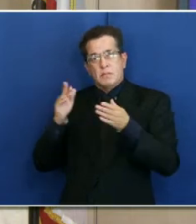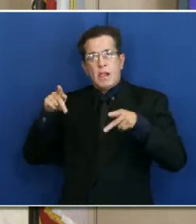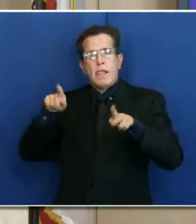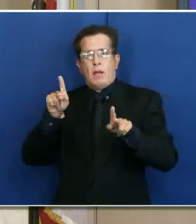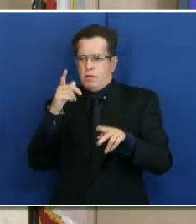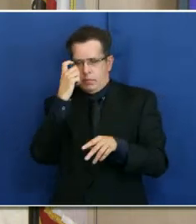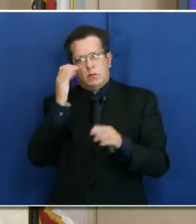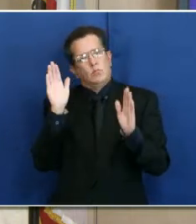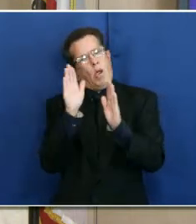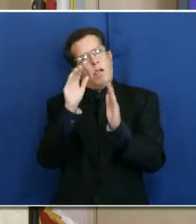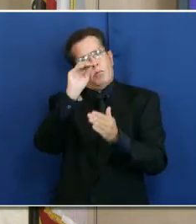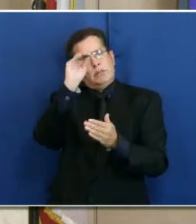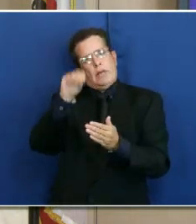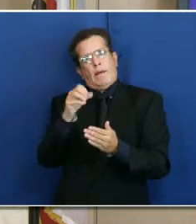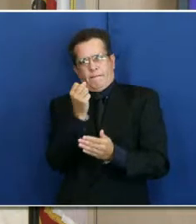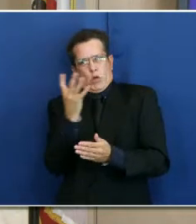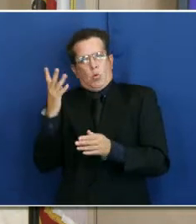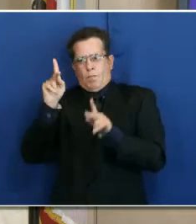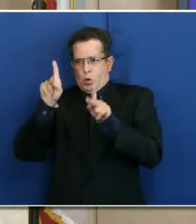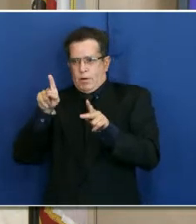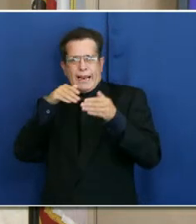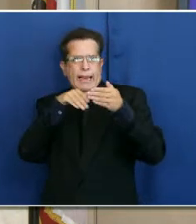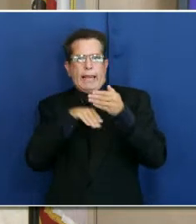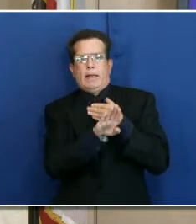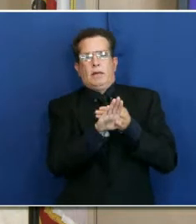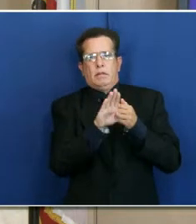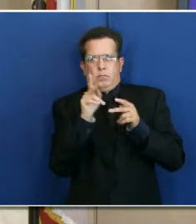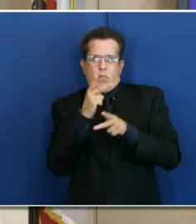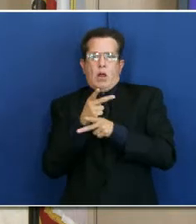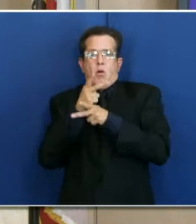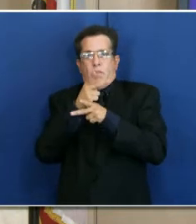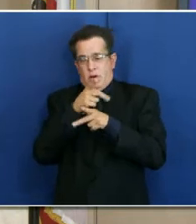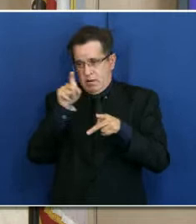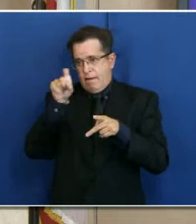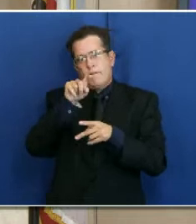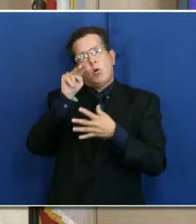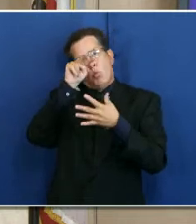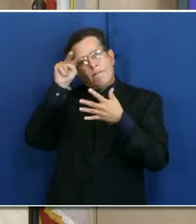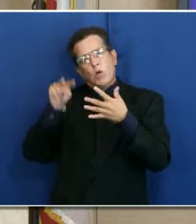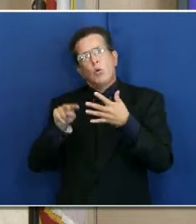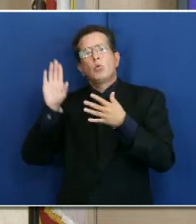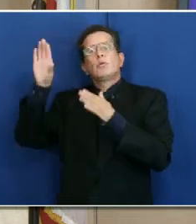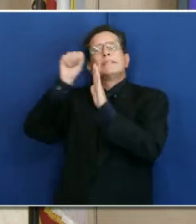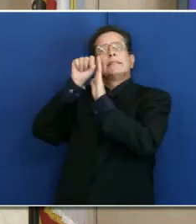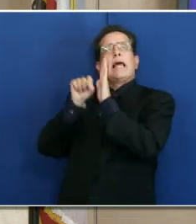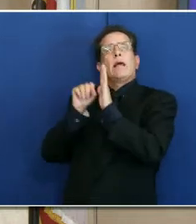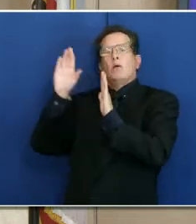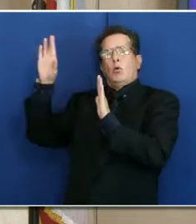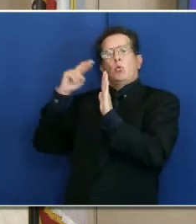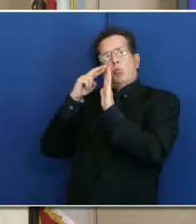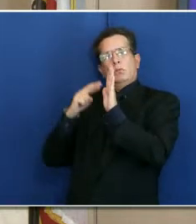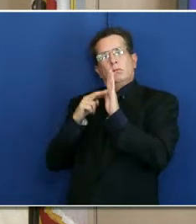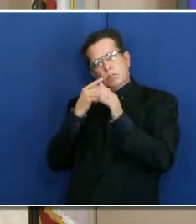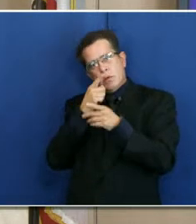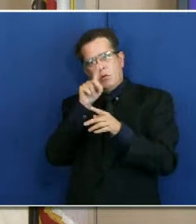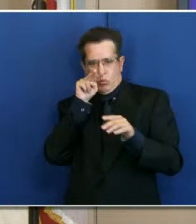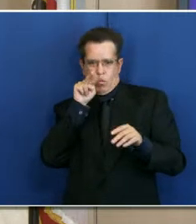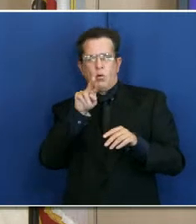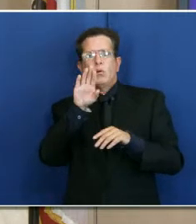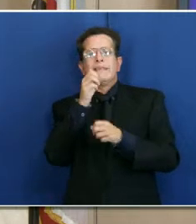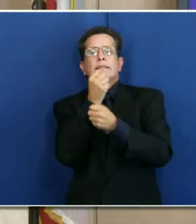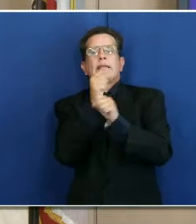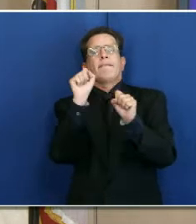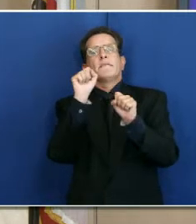small percentage of people inside, so we need you to review the updated state guidelines, update your safe